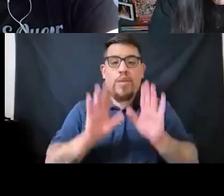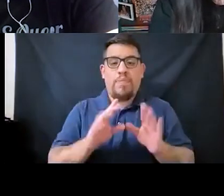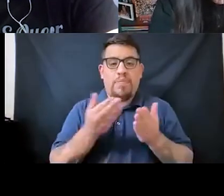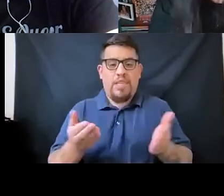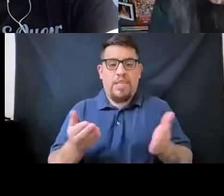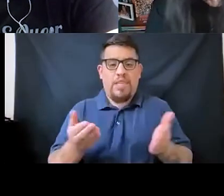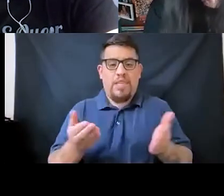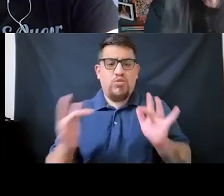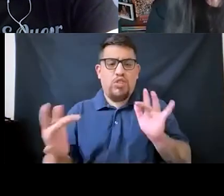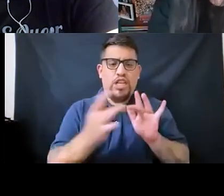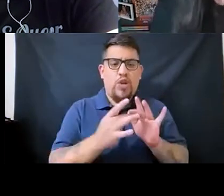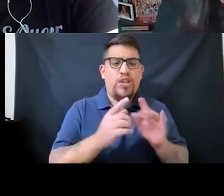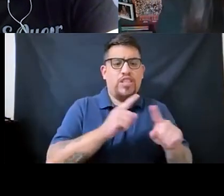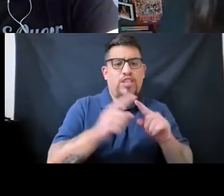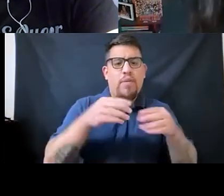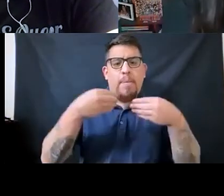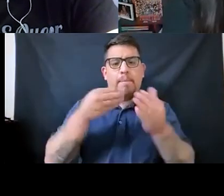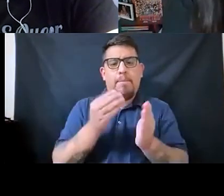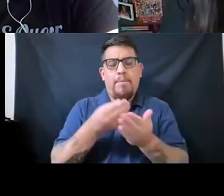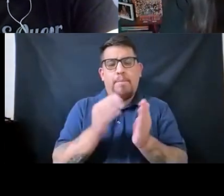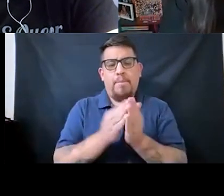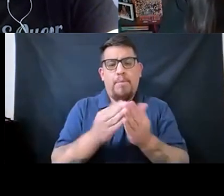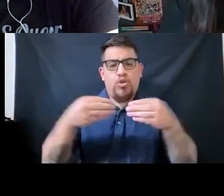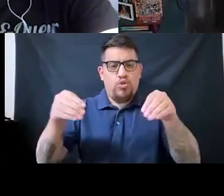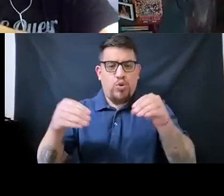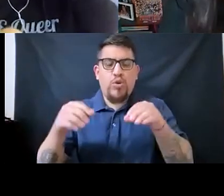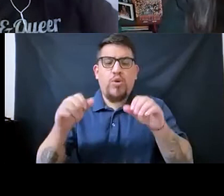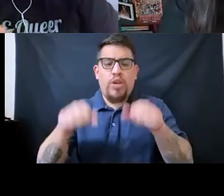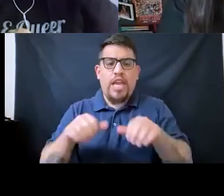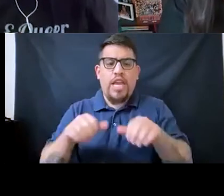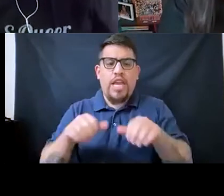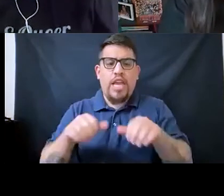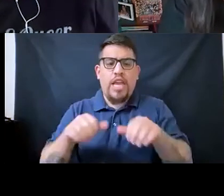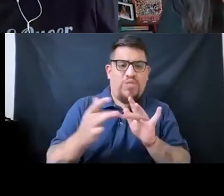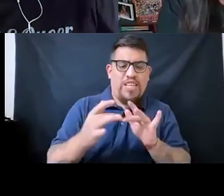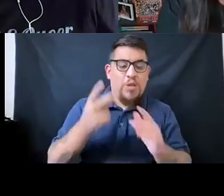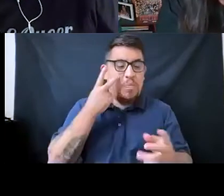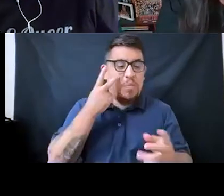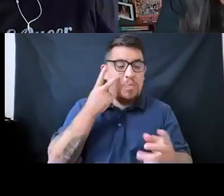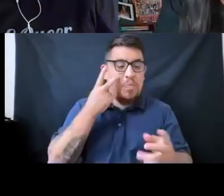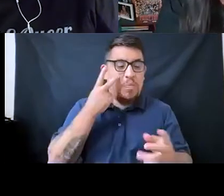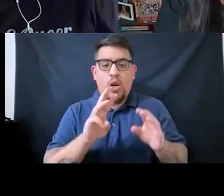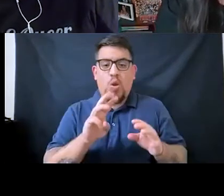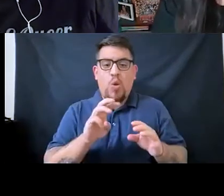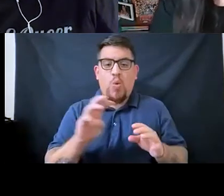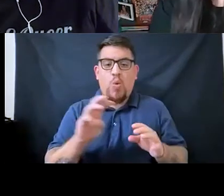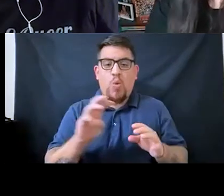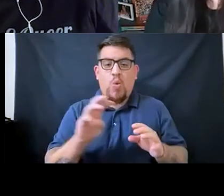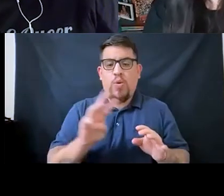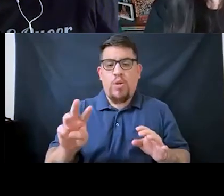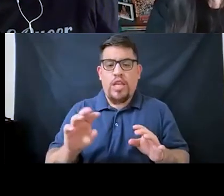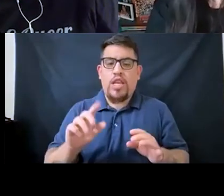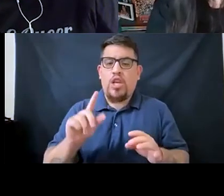to other bookstore venues. So stay in touch on, keep your eyes peeled on the Fat and Queer website and on our Twitter and Instagram